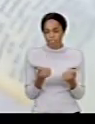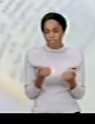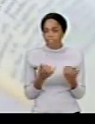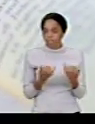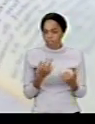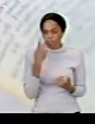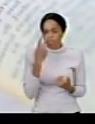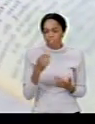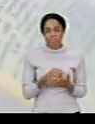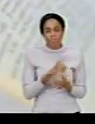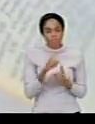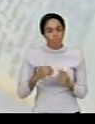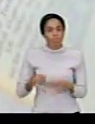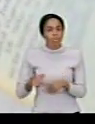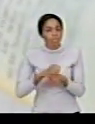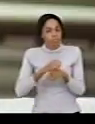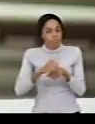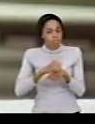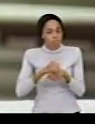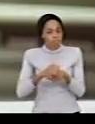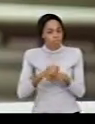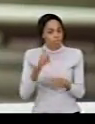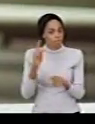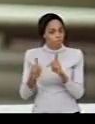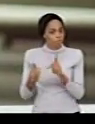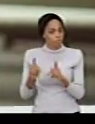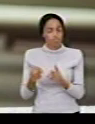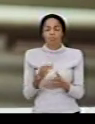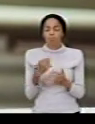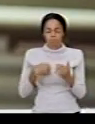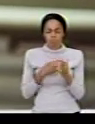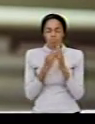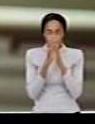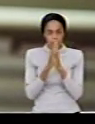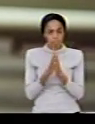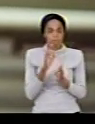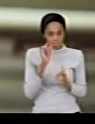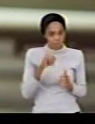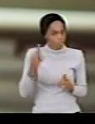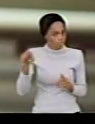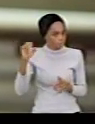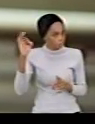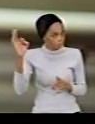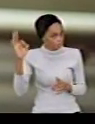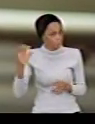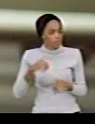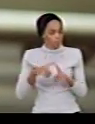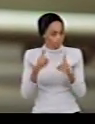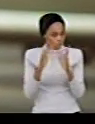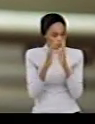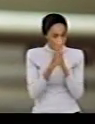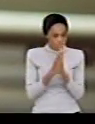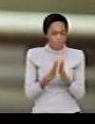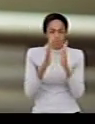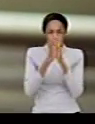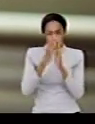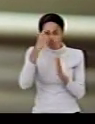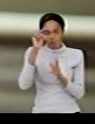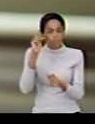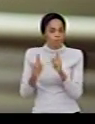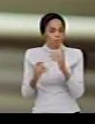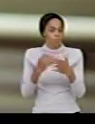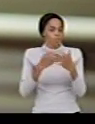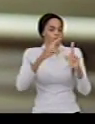when we're doing follow-up, we pray. You preach, yes, but you pray. You pray for the people before you go